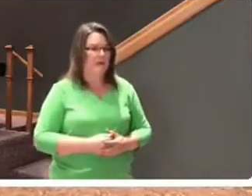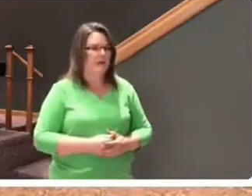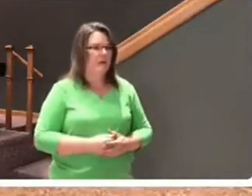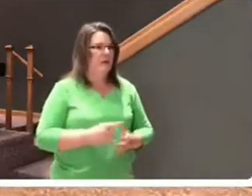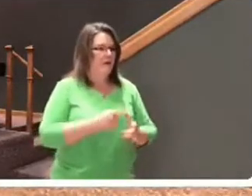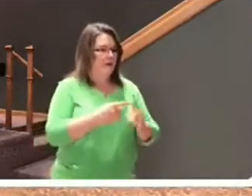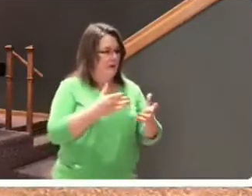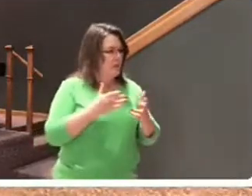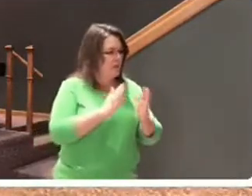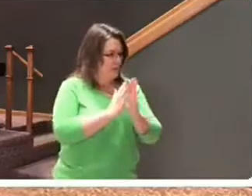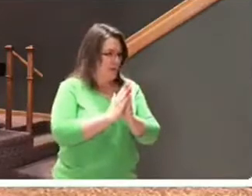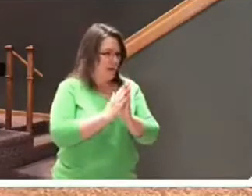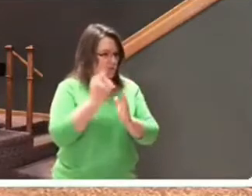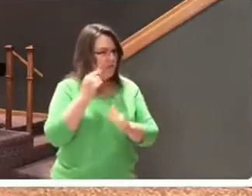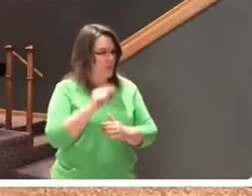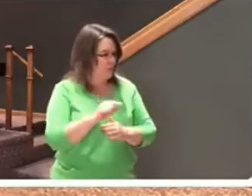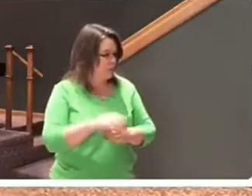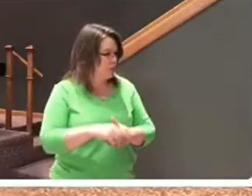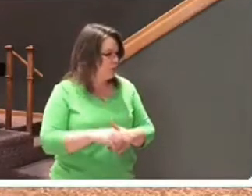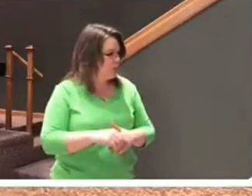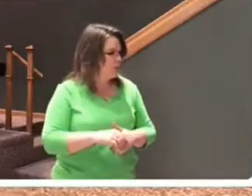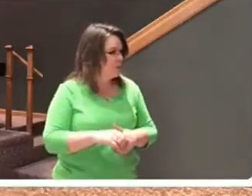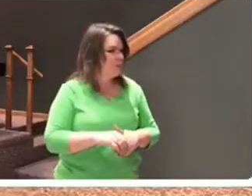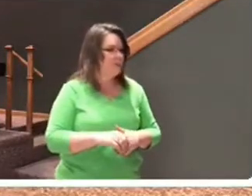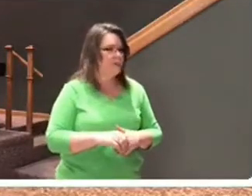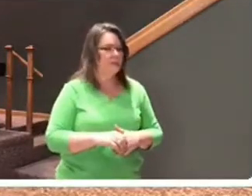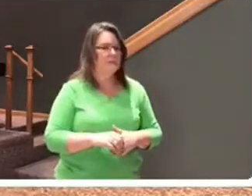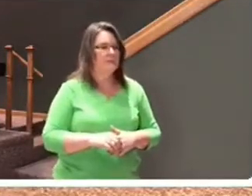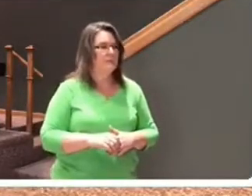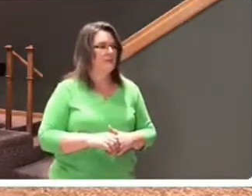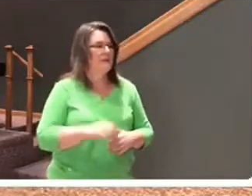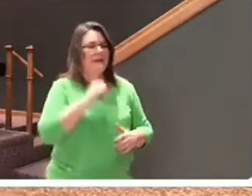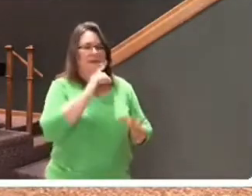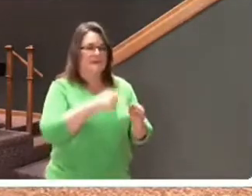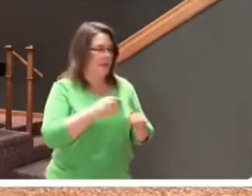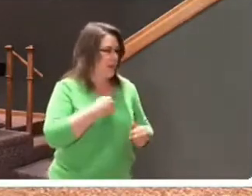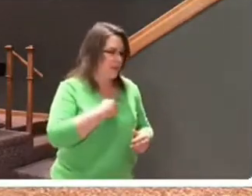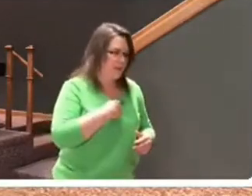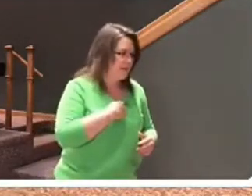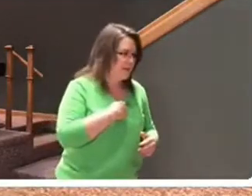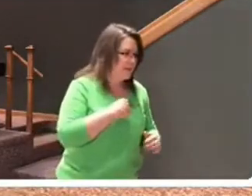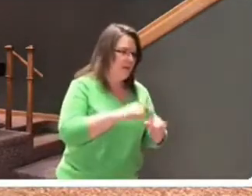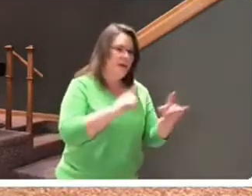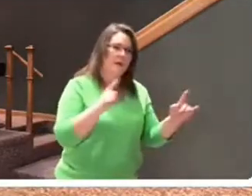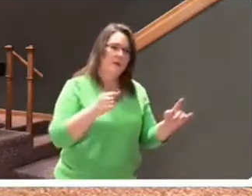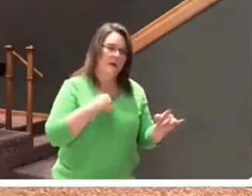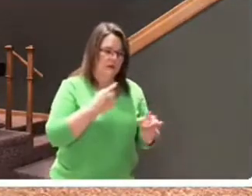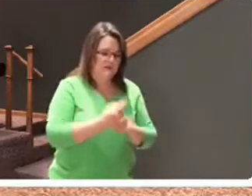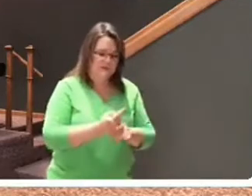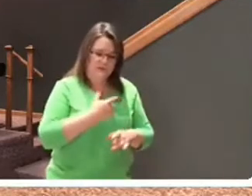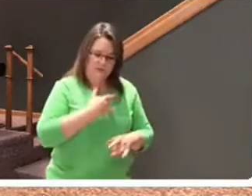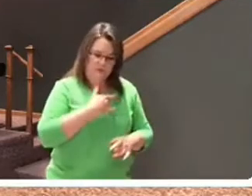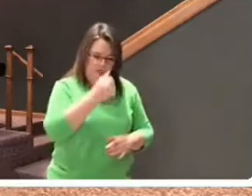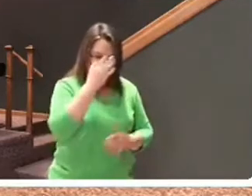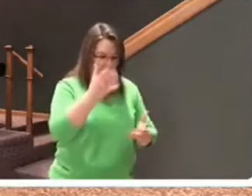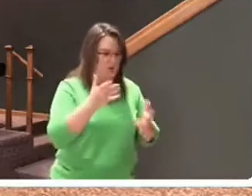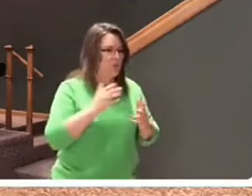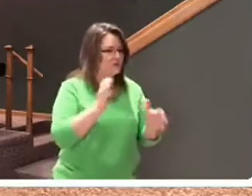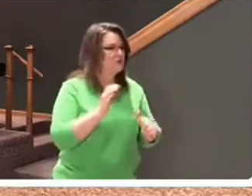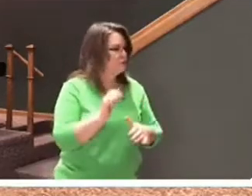want to pray for you. And it's not about me, but I just feel like God wants